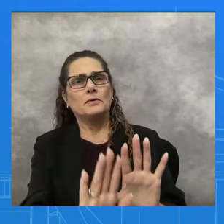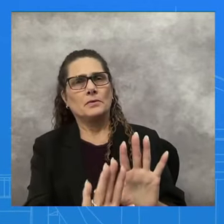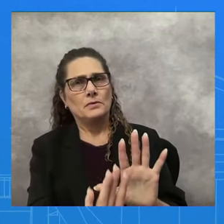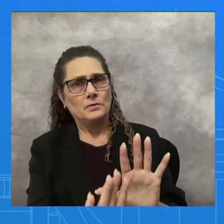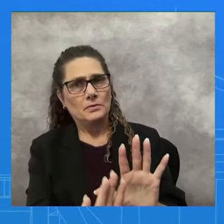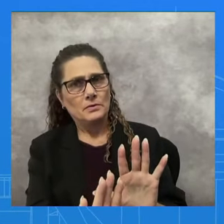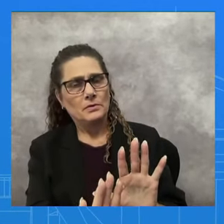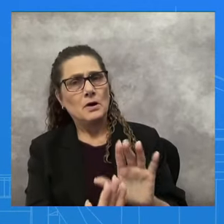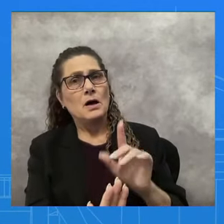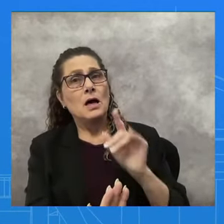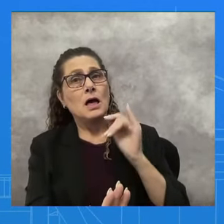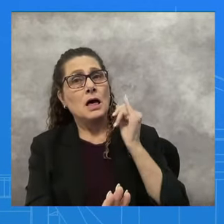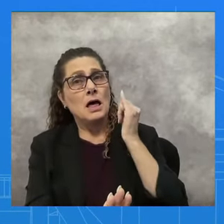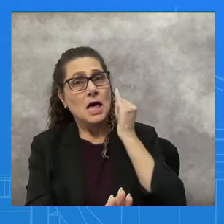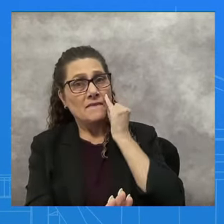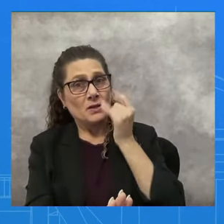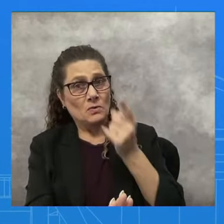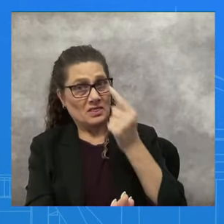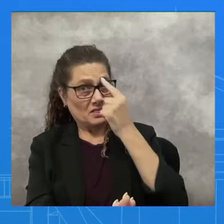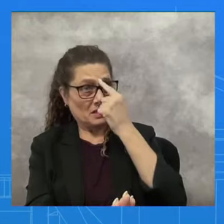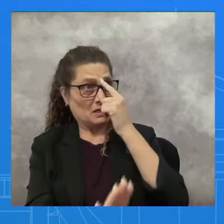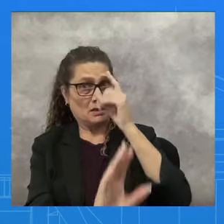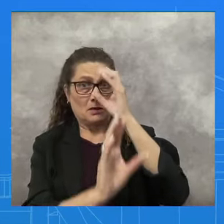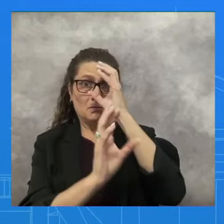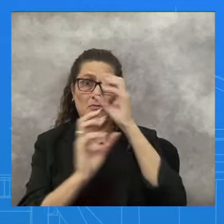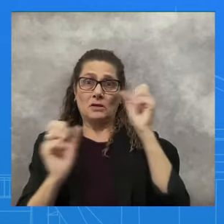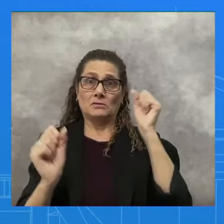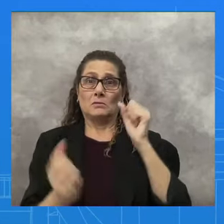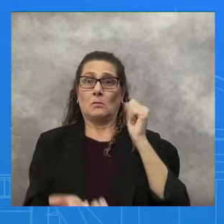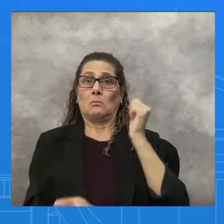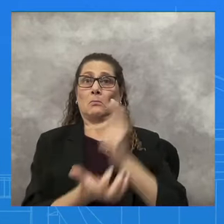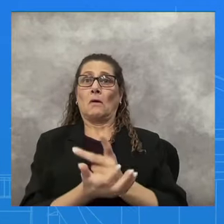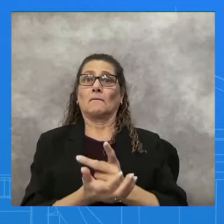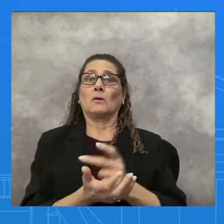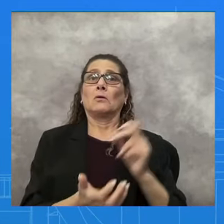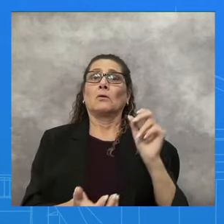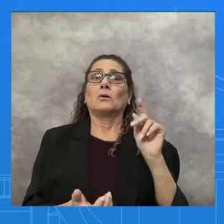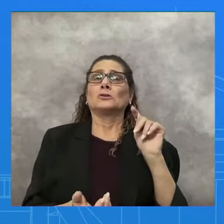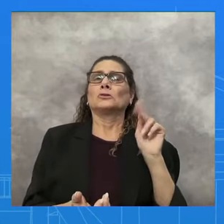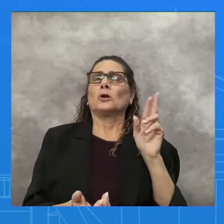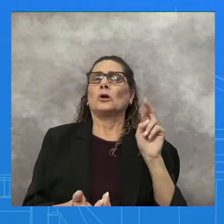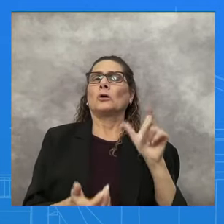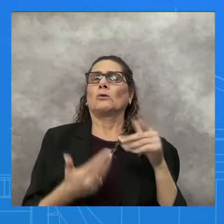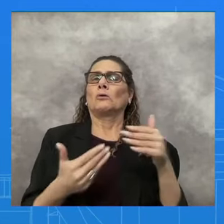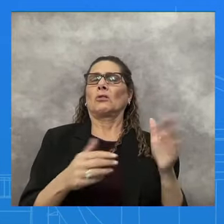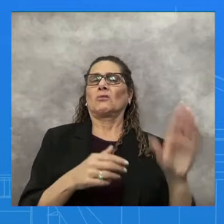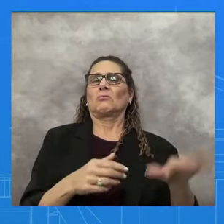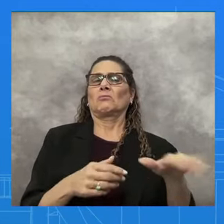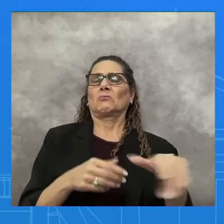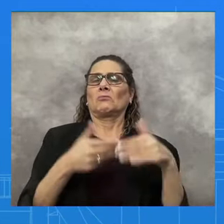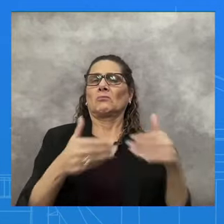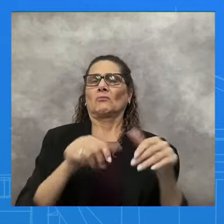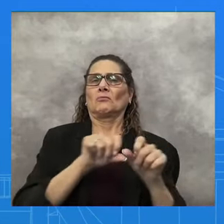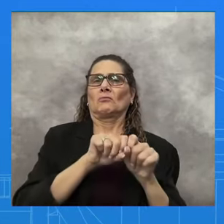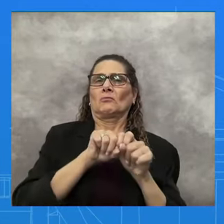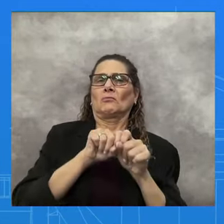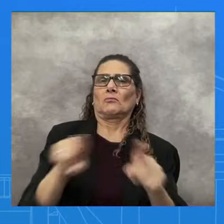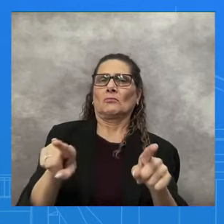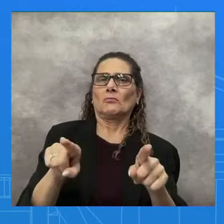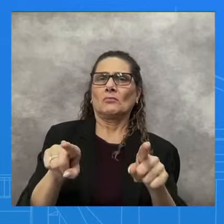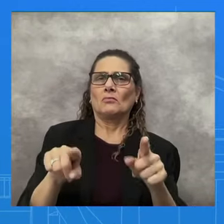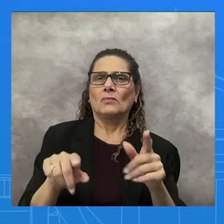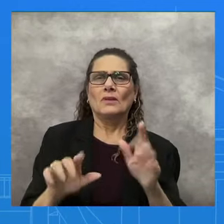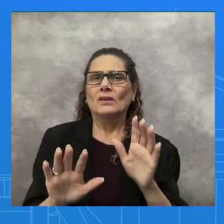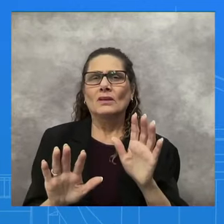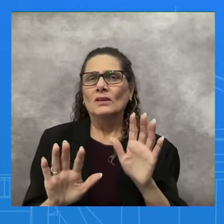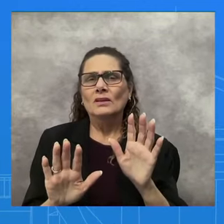to get public yesterday, that is false. That is not true. That did not happen. We were eventually going to get to a point where we were going to be able to share it